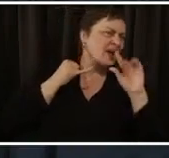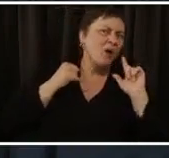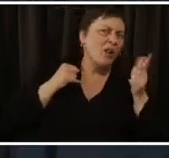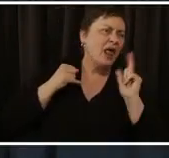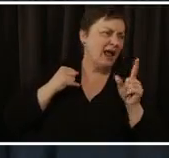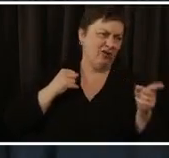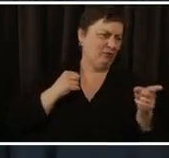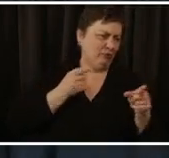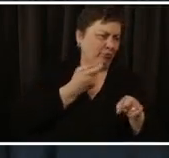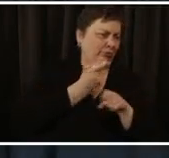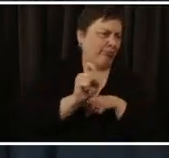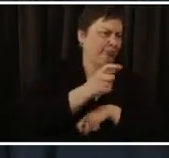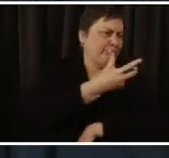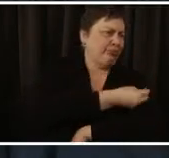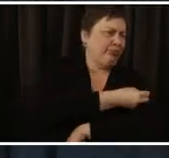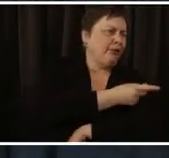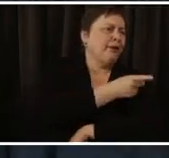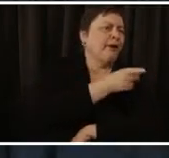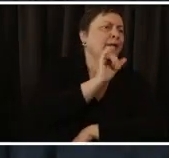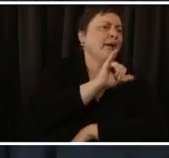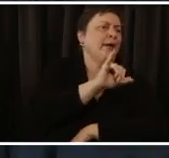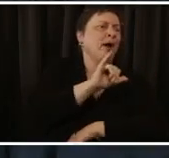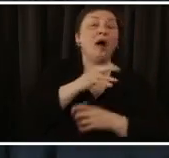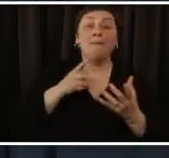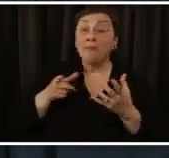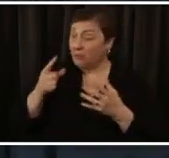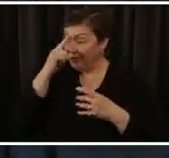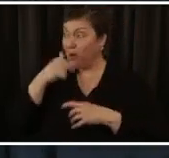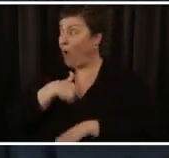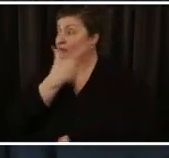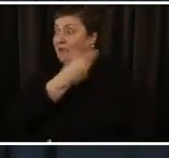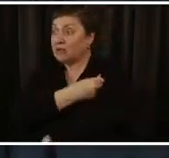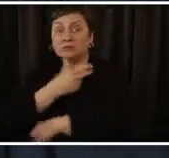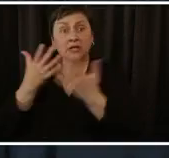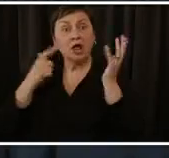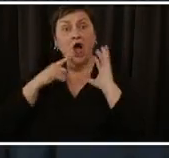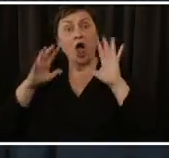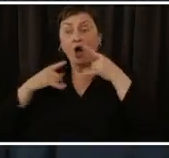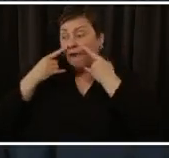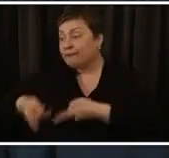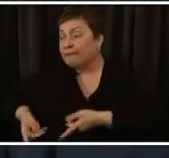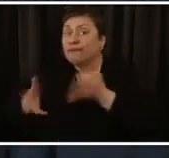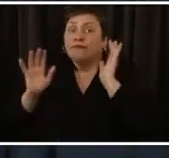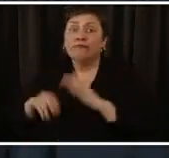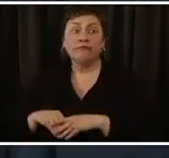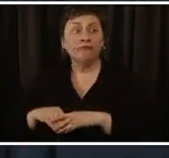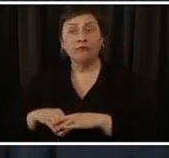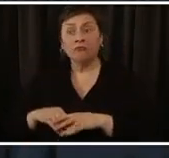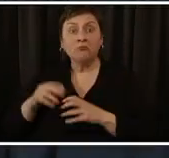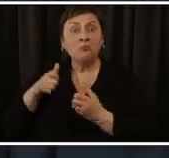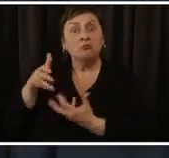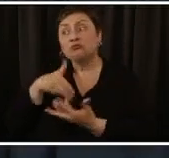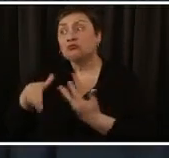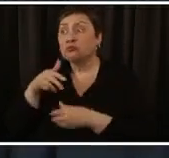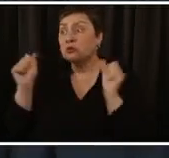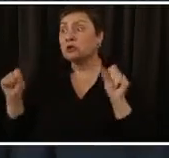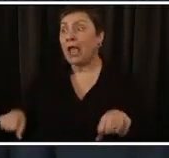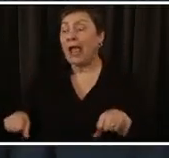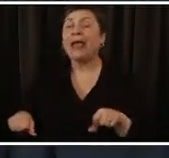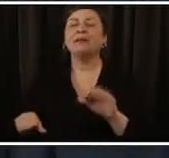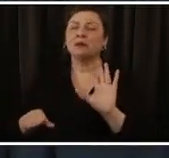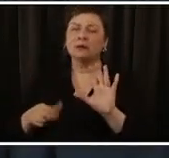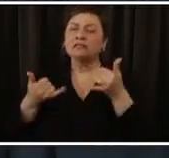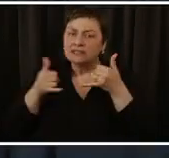so, rationally so, let down their guard, not wear a mask, hang out with others. Nobody should be under the false pretense that they are protected.